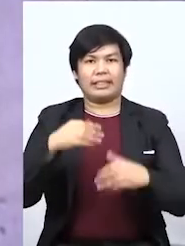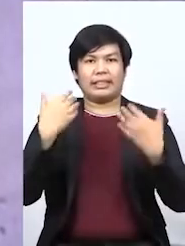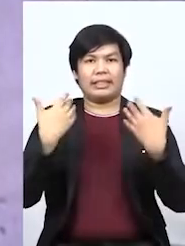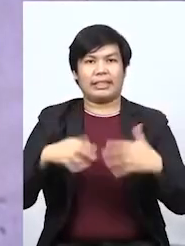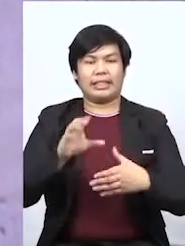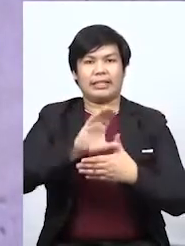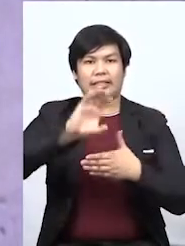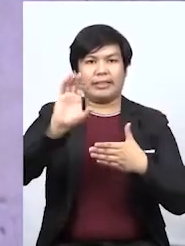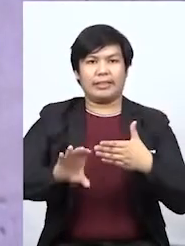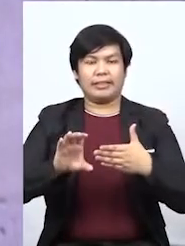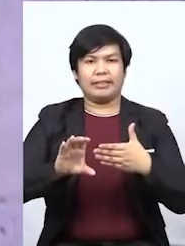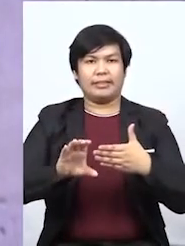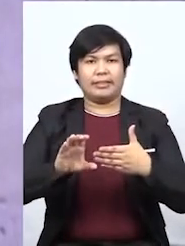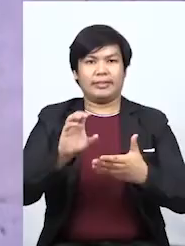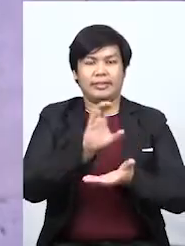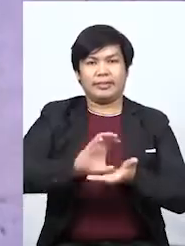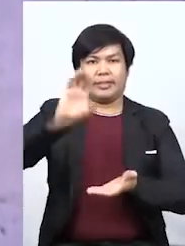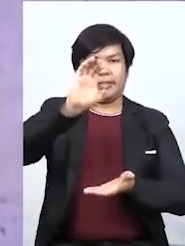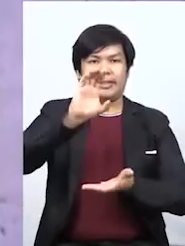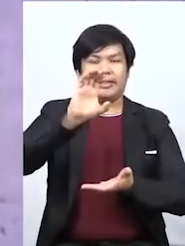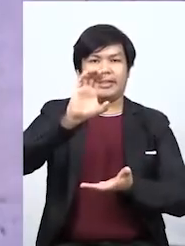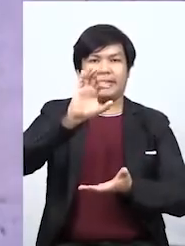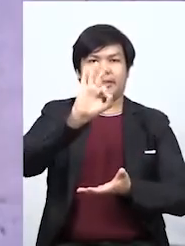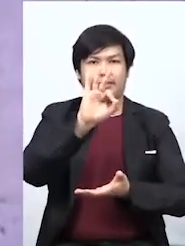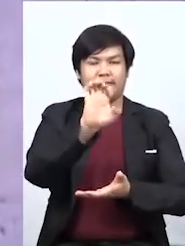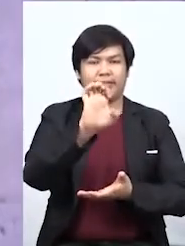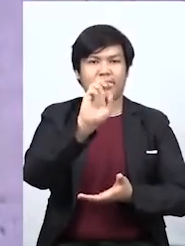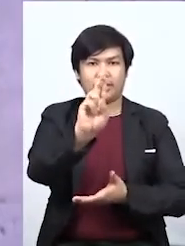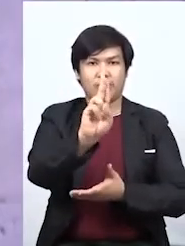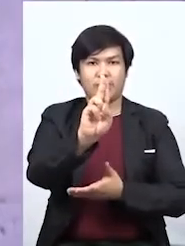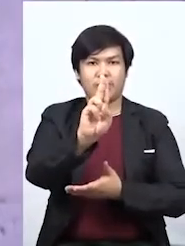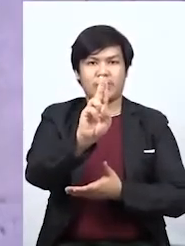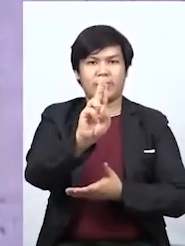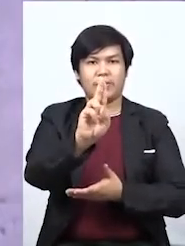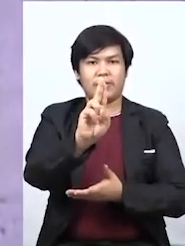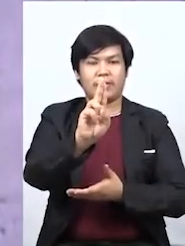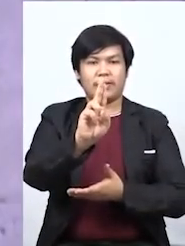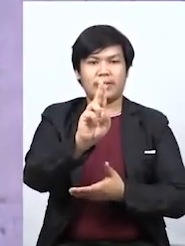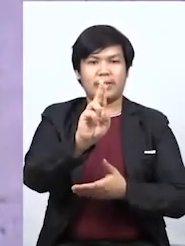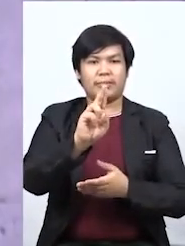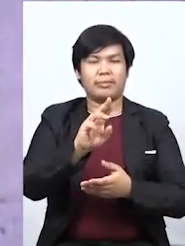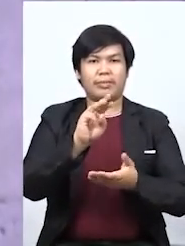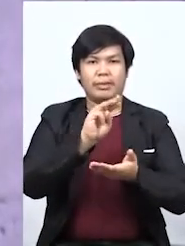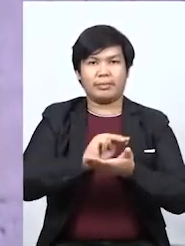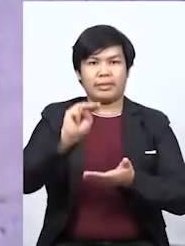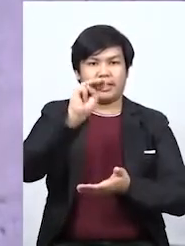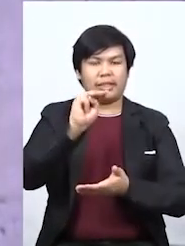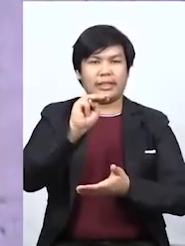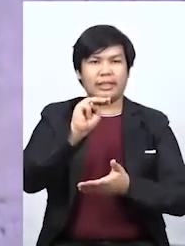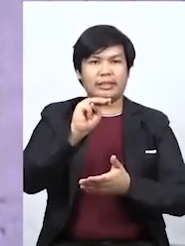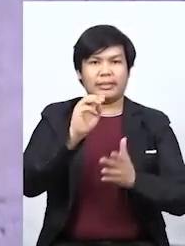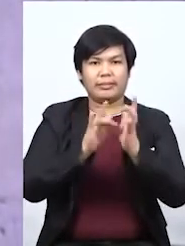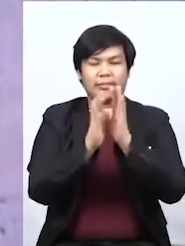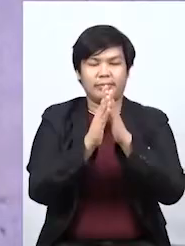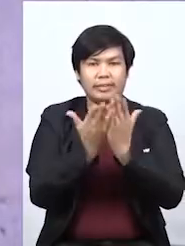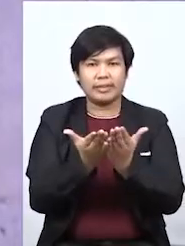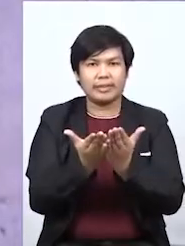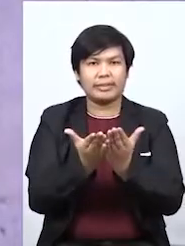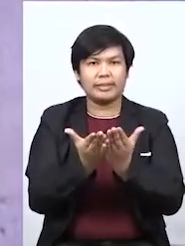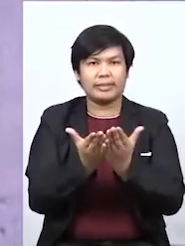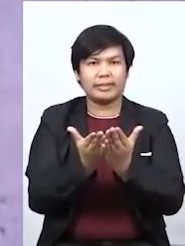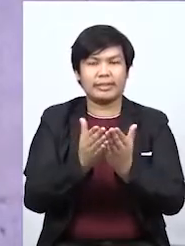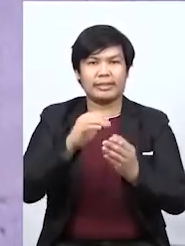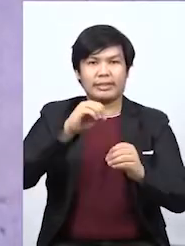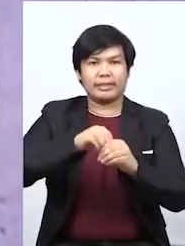Bachelor of Arts in Political Science at Far Eastern University is master of divinity in biblical studies at